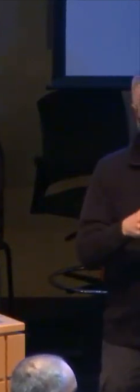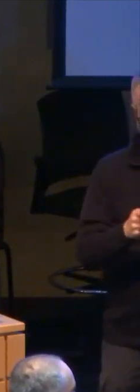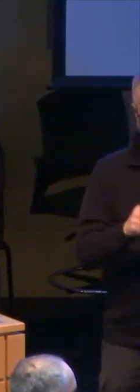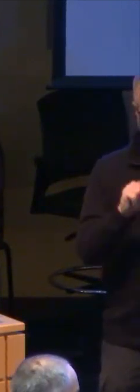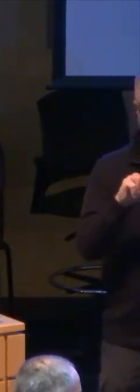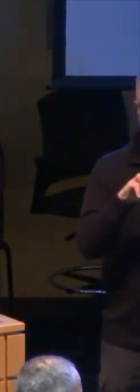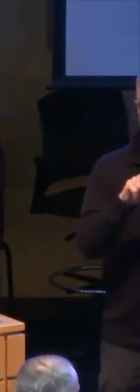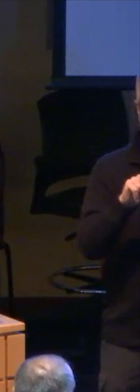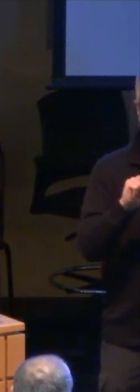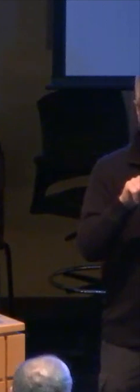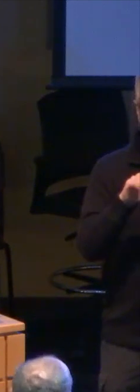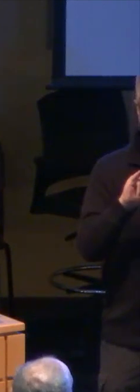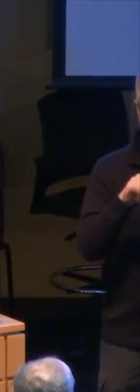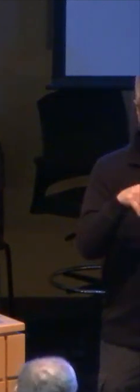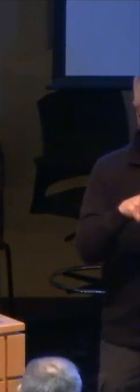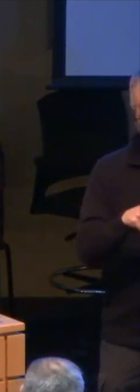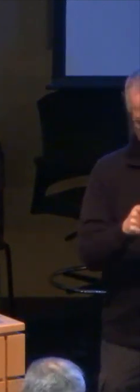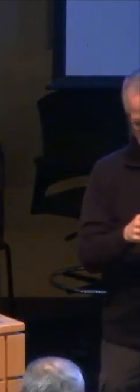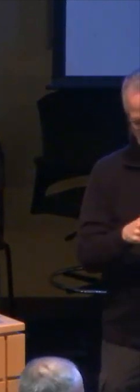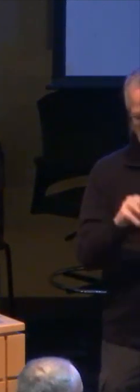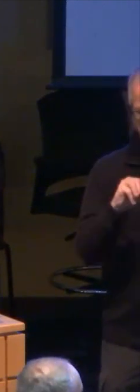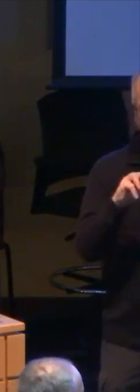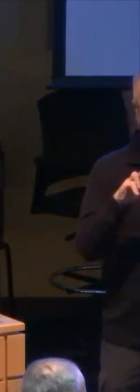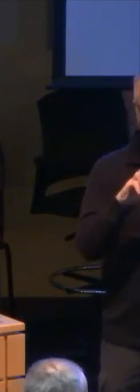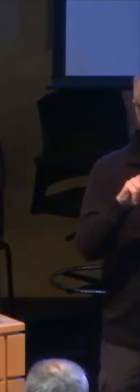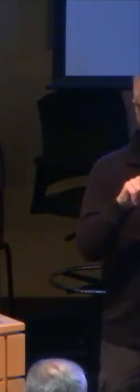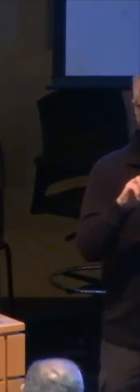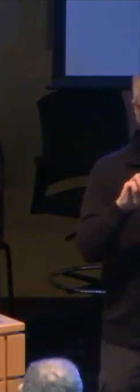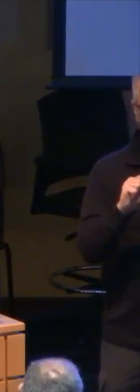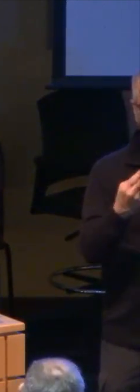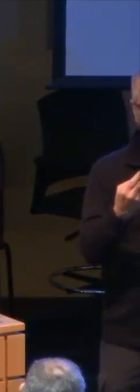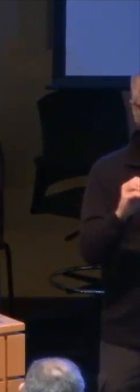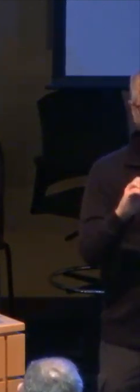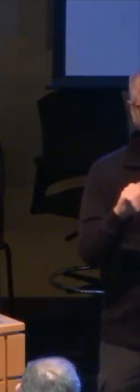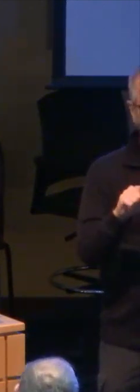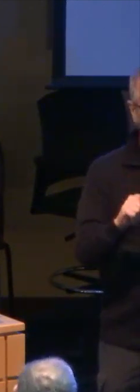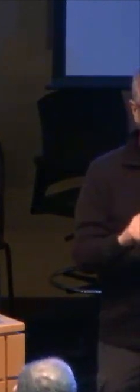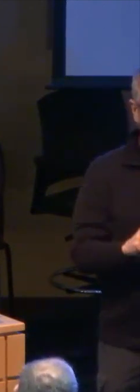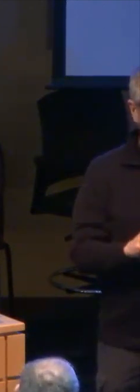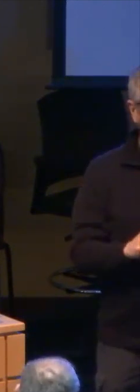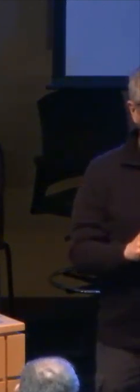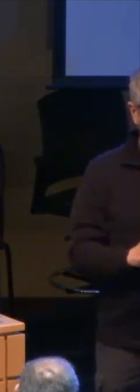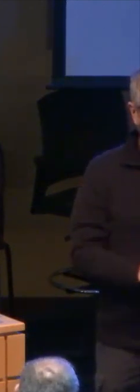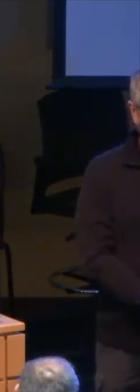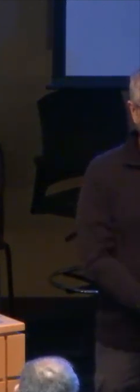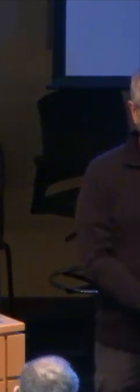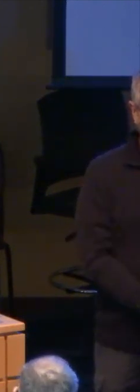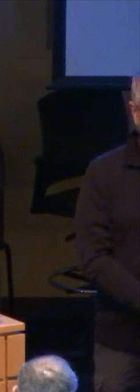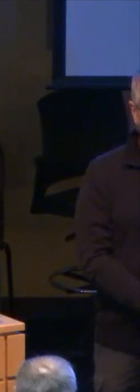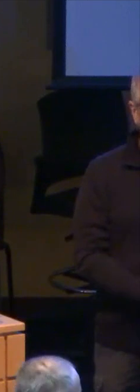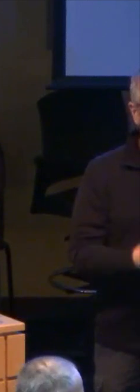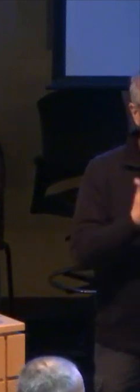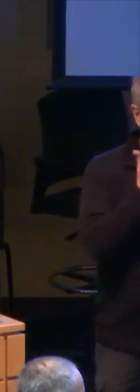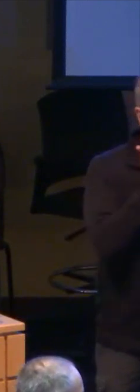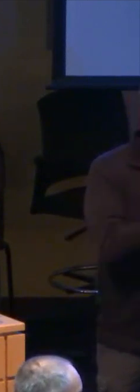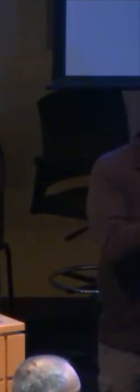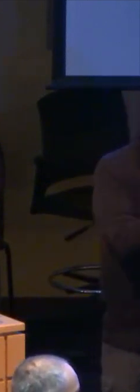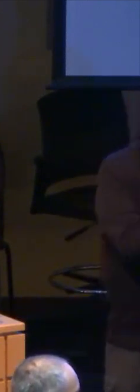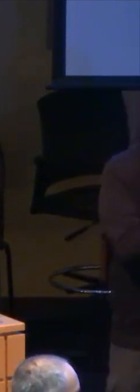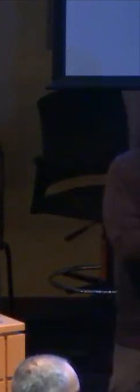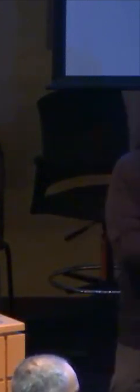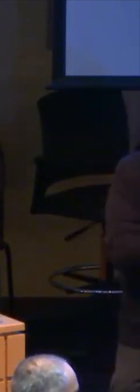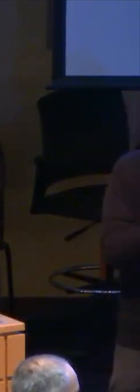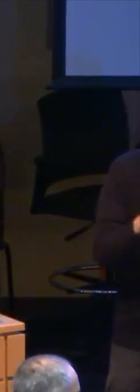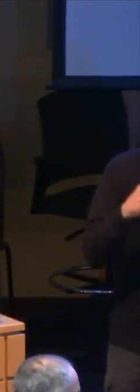Tulalip, and Muckleshoot nations. Good evening, and welcome to our first in-person